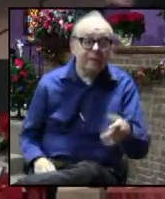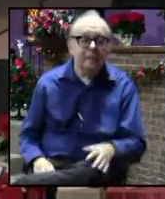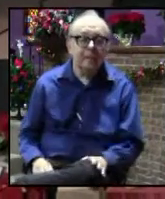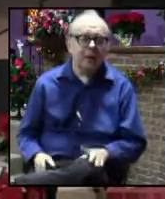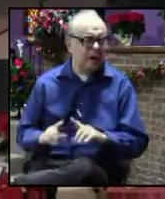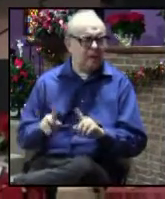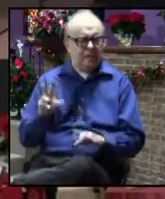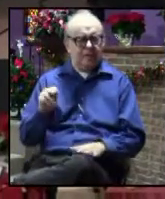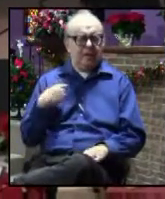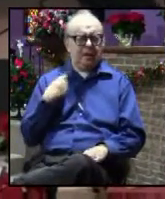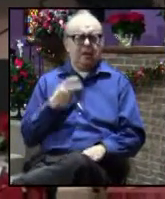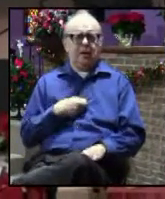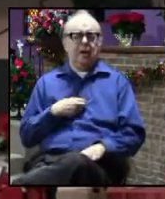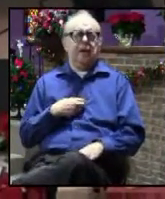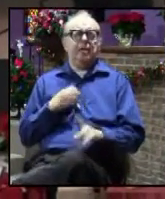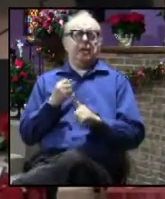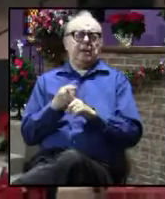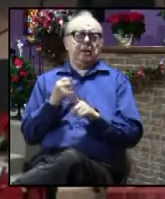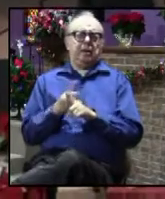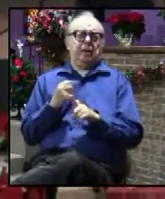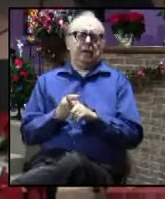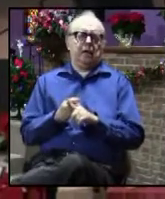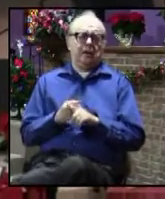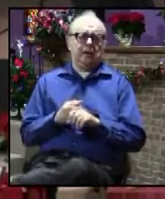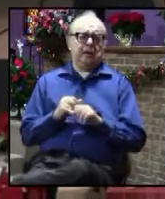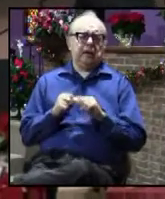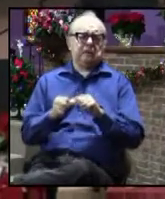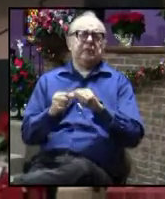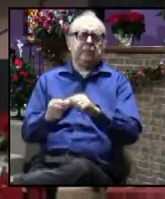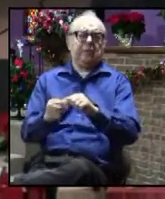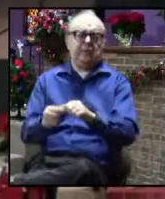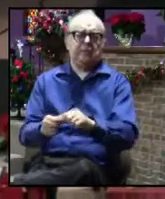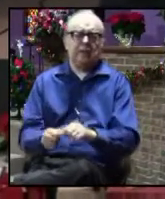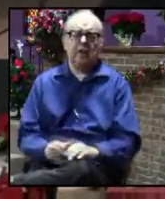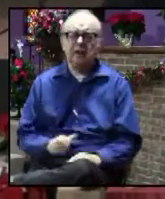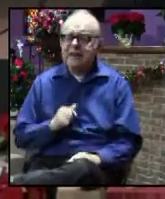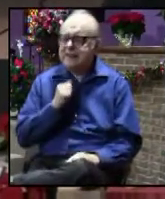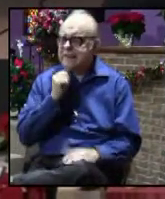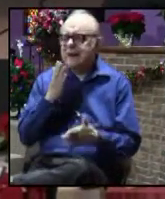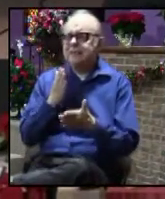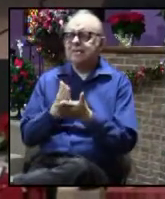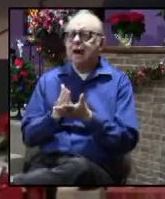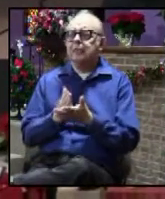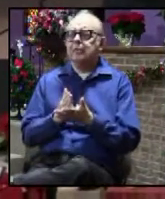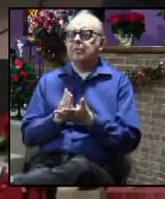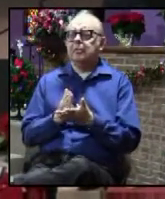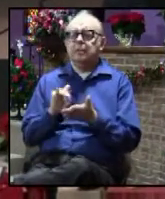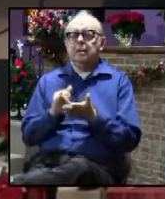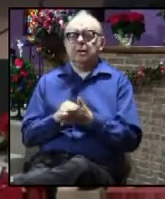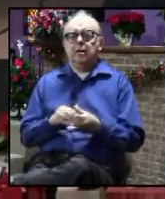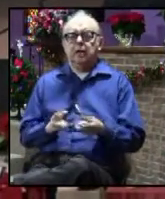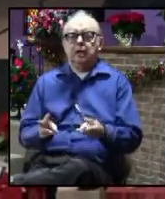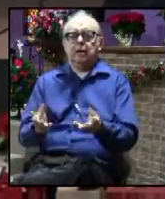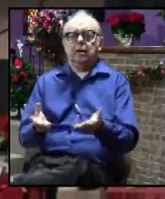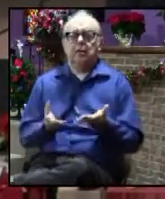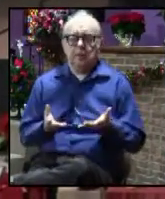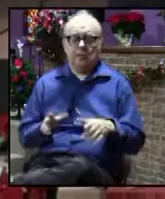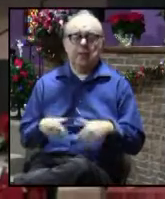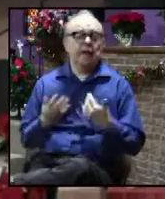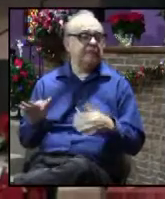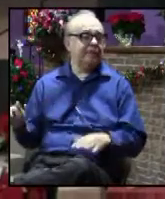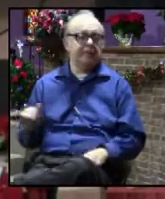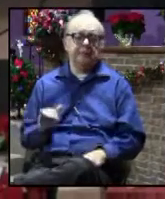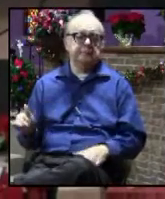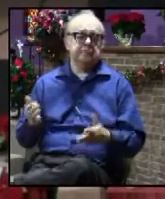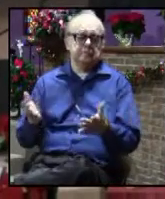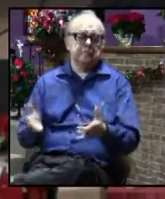But no, we've got the cadence, we've got the pace, let's keep going. Let's not stop. And that's the way we want life to be.